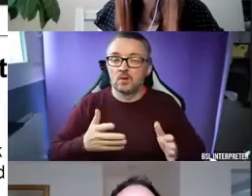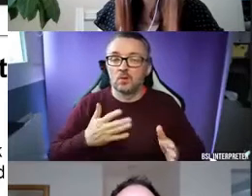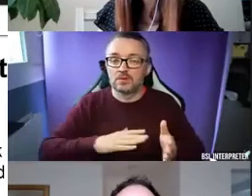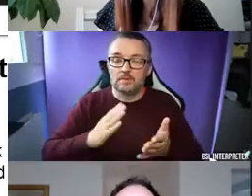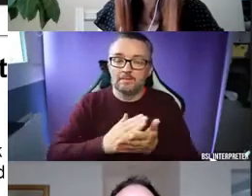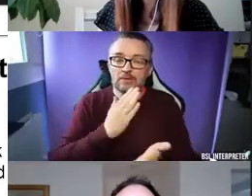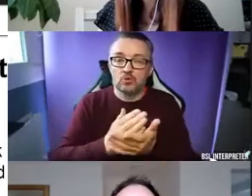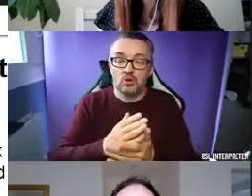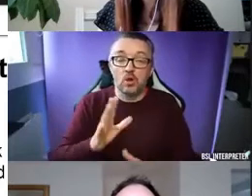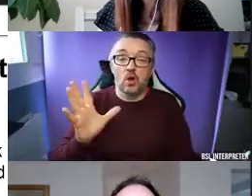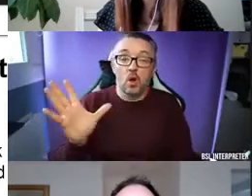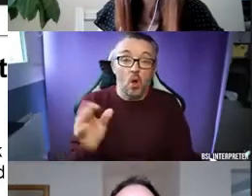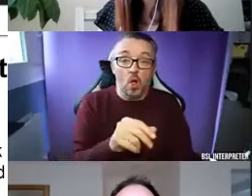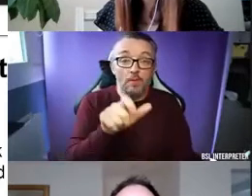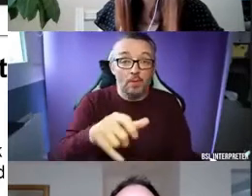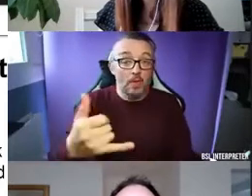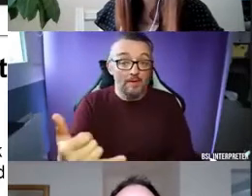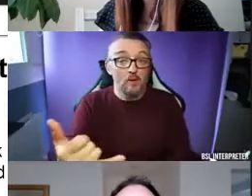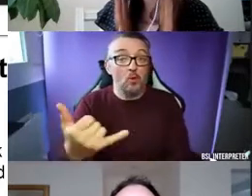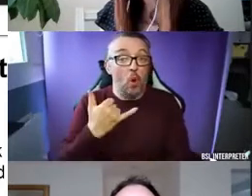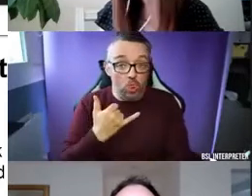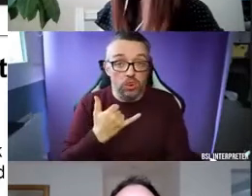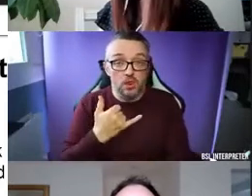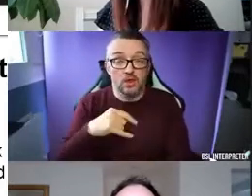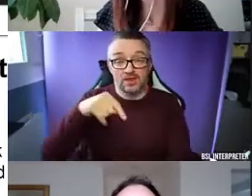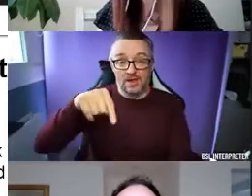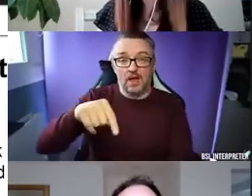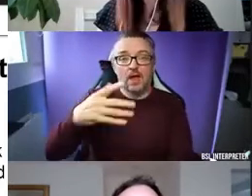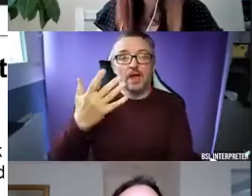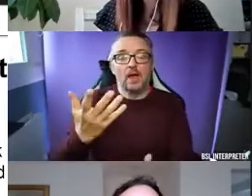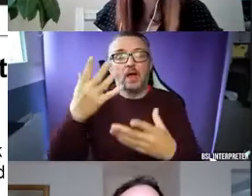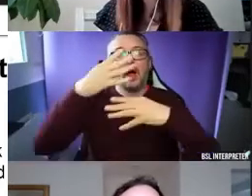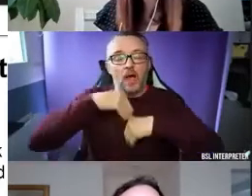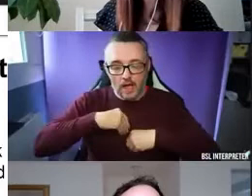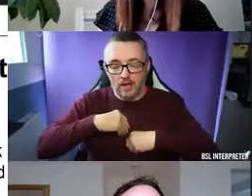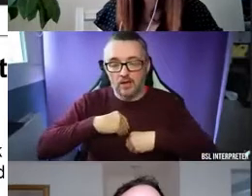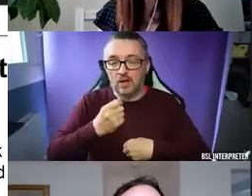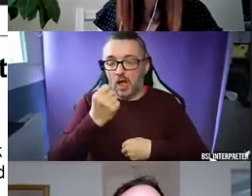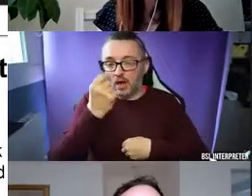everyone gets the information and is comfortable with the information they need.